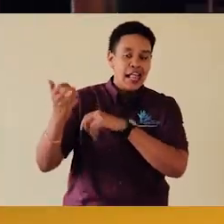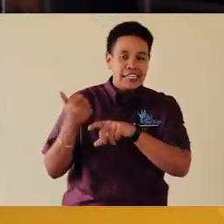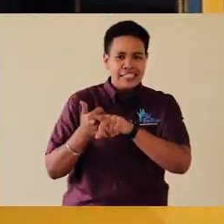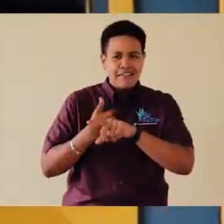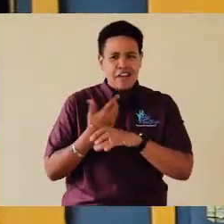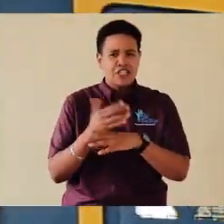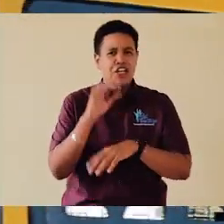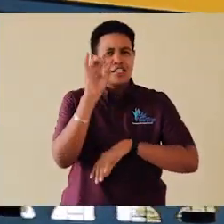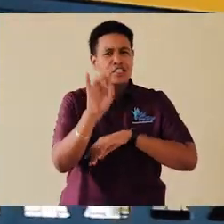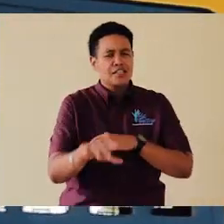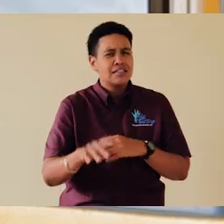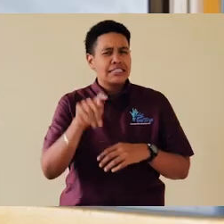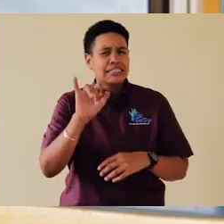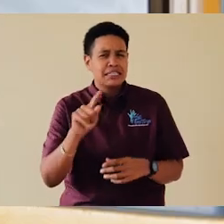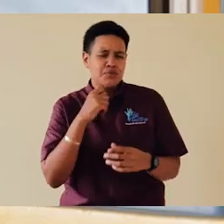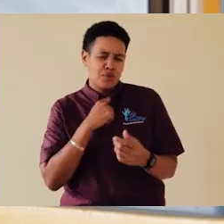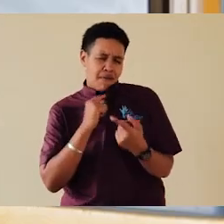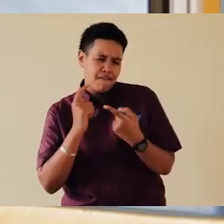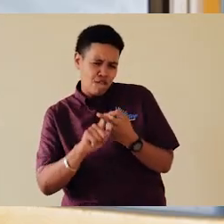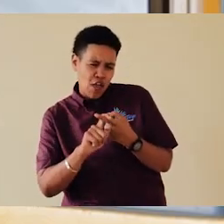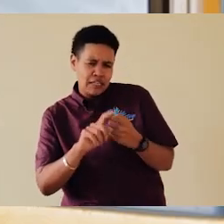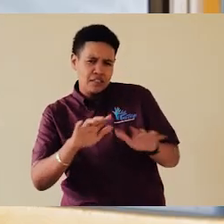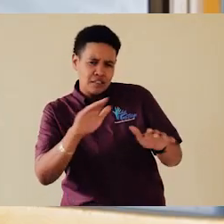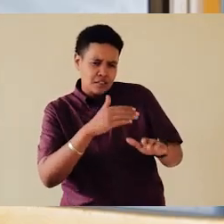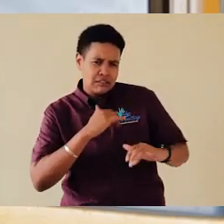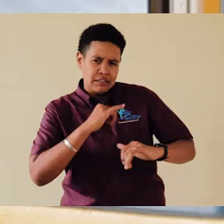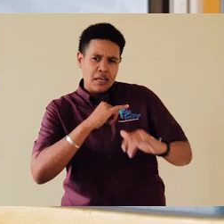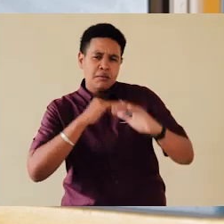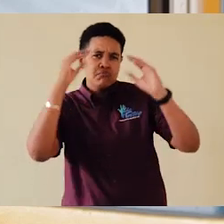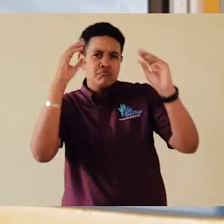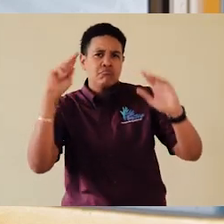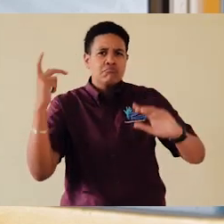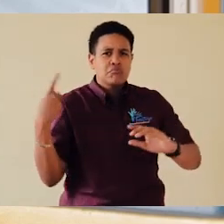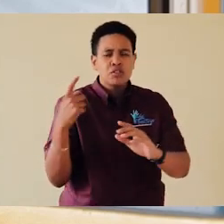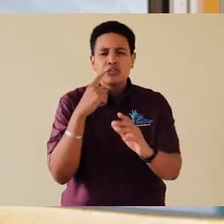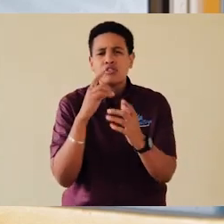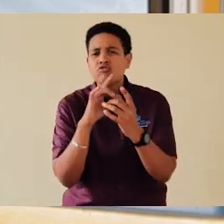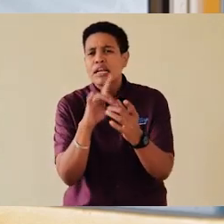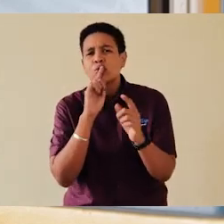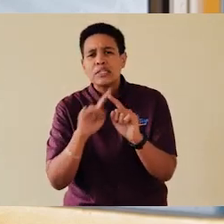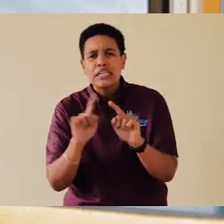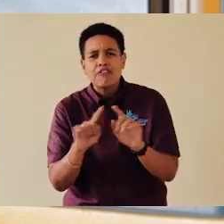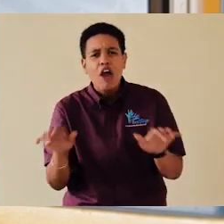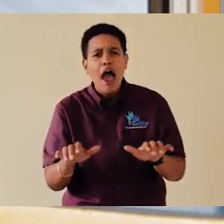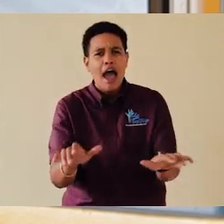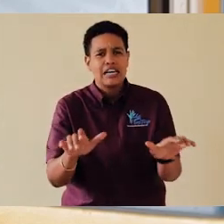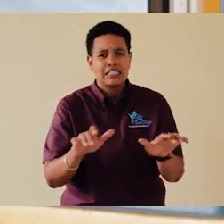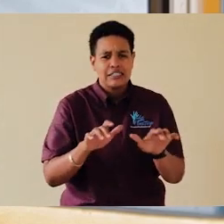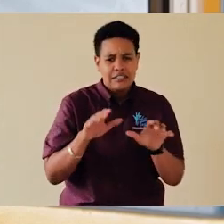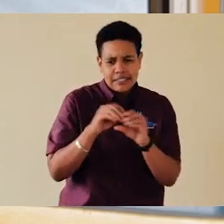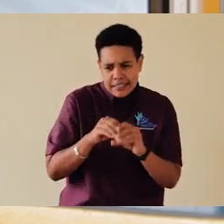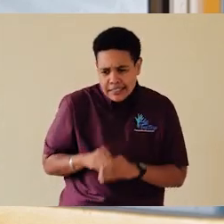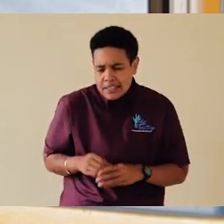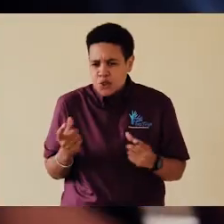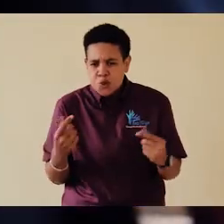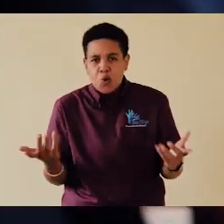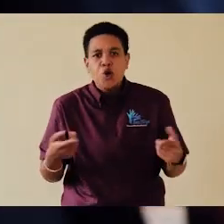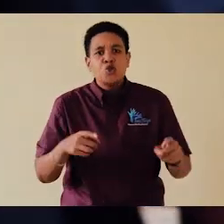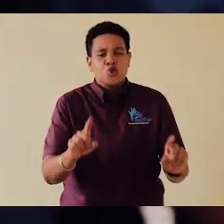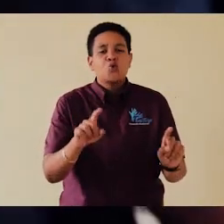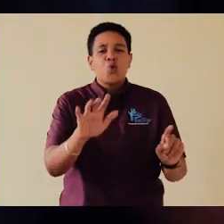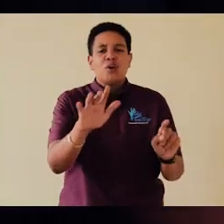few tips with my colleagues and friends as it relates to co-curricular activities during this time of